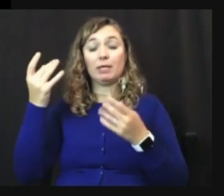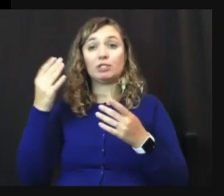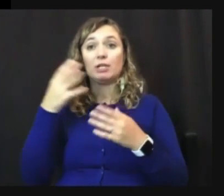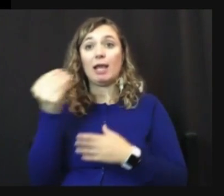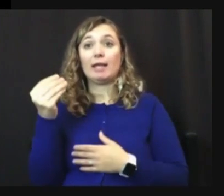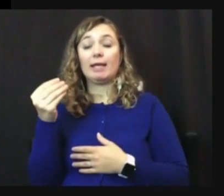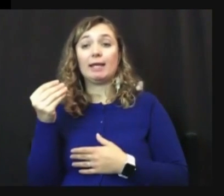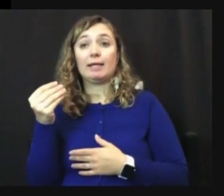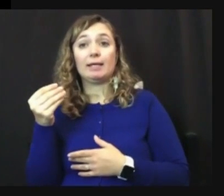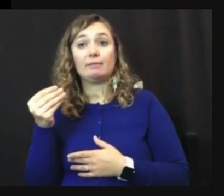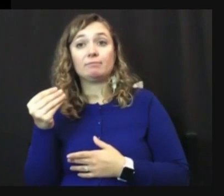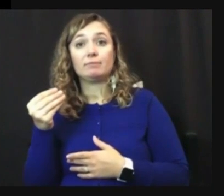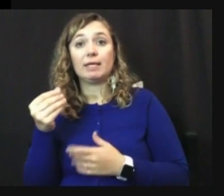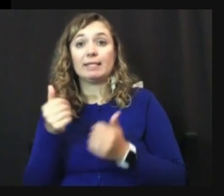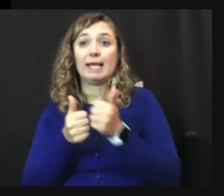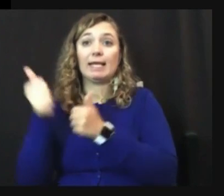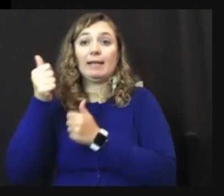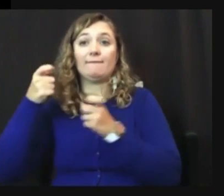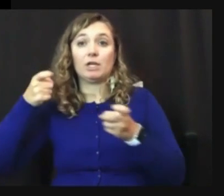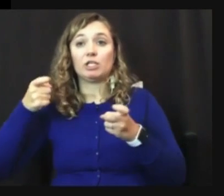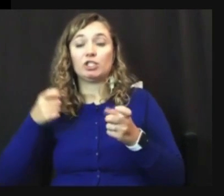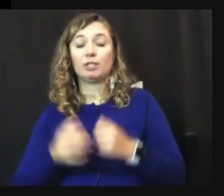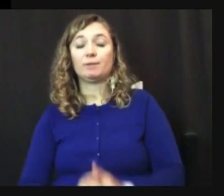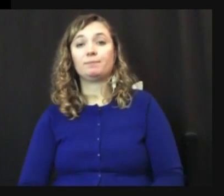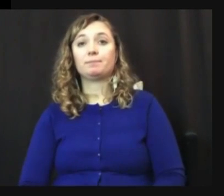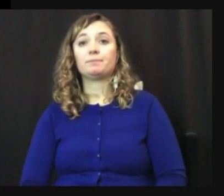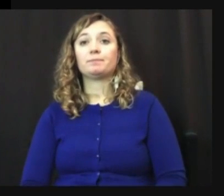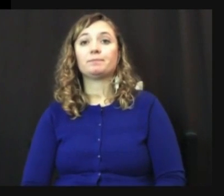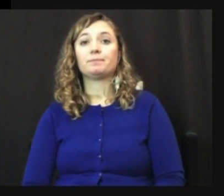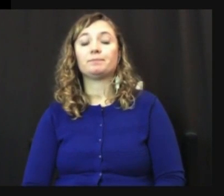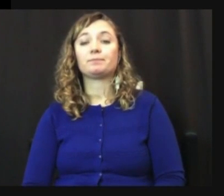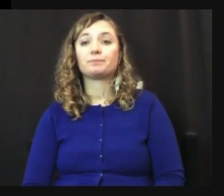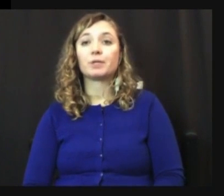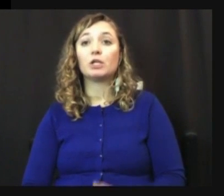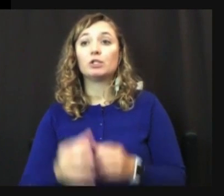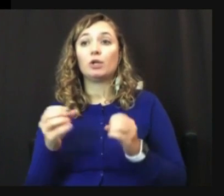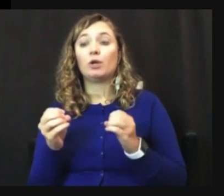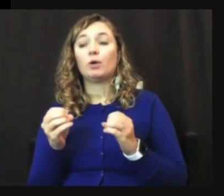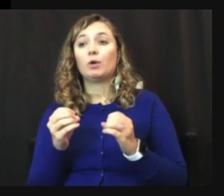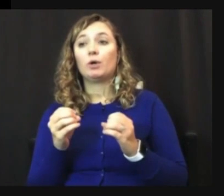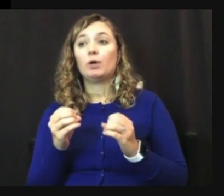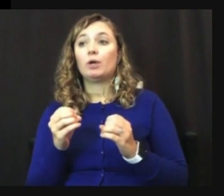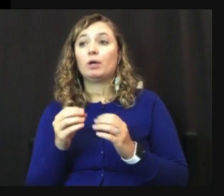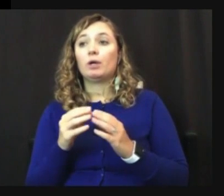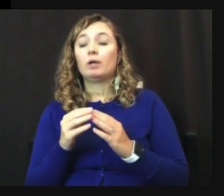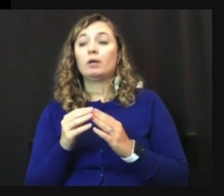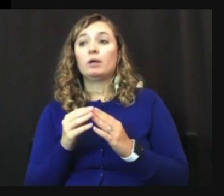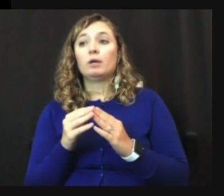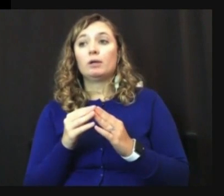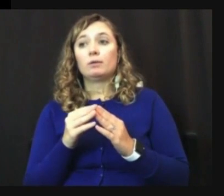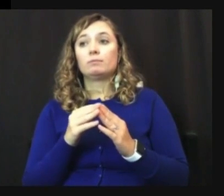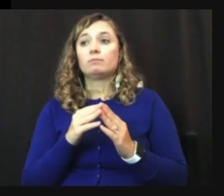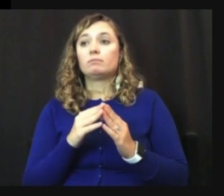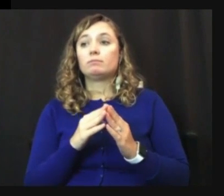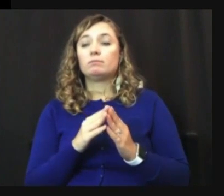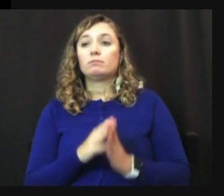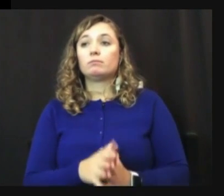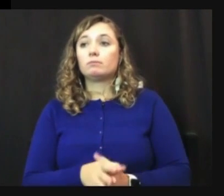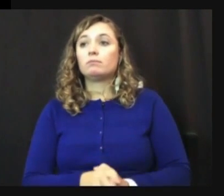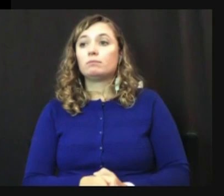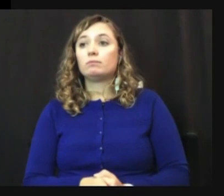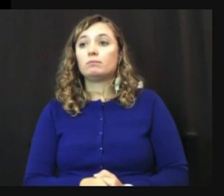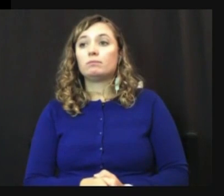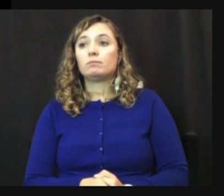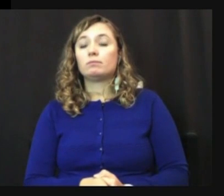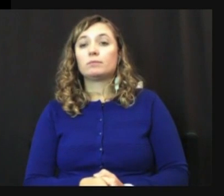This then gets into this deficit of in developing, maintaining, and understanding